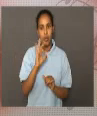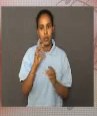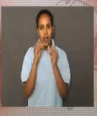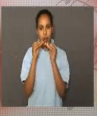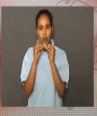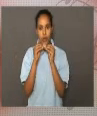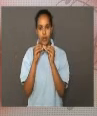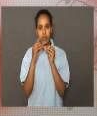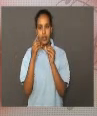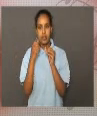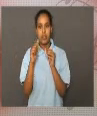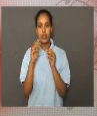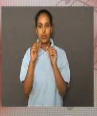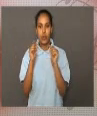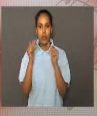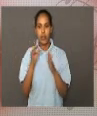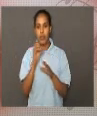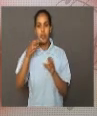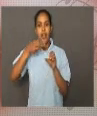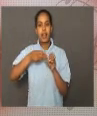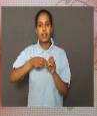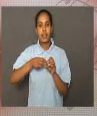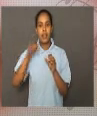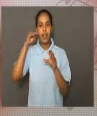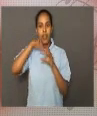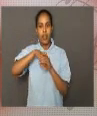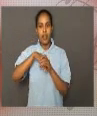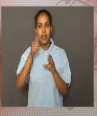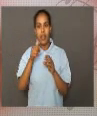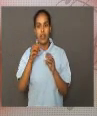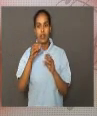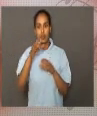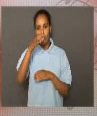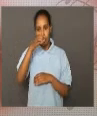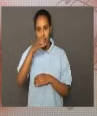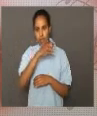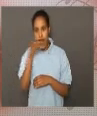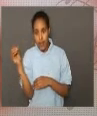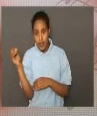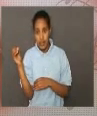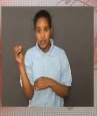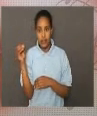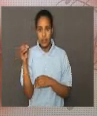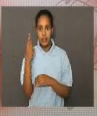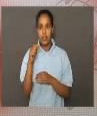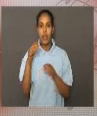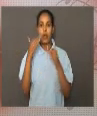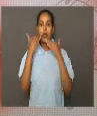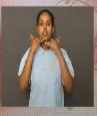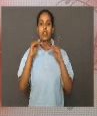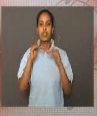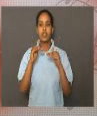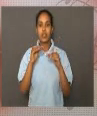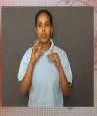calculate the solubility of gases in a solution and the